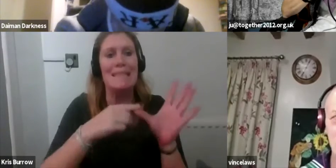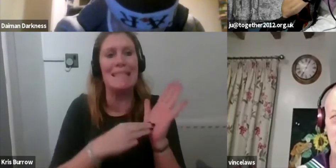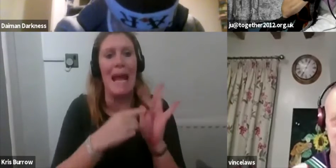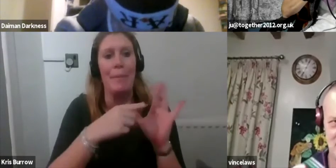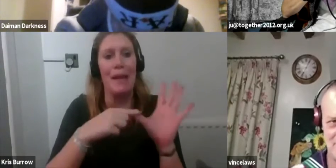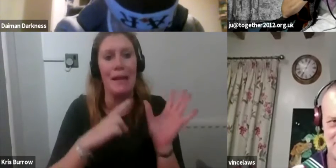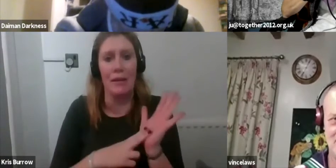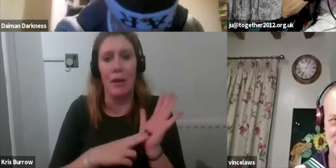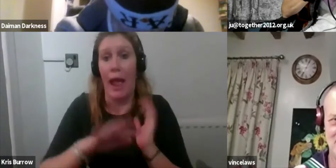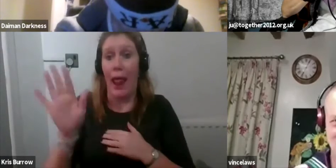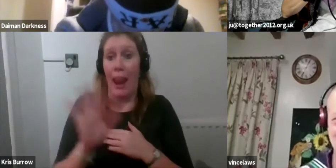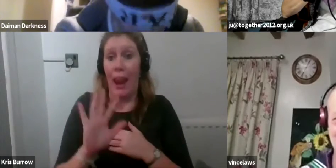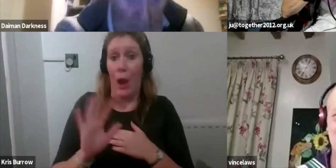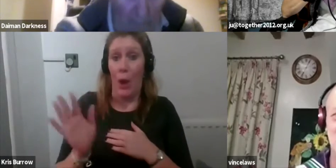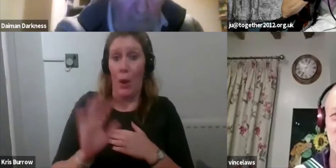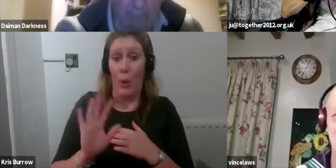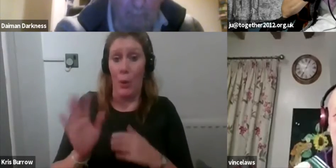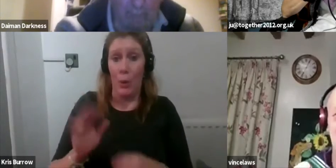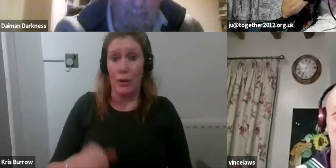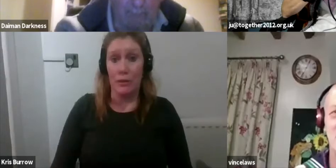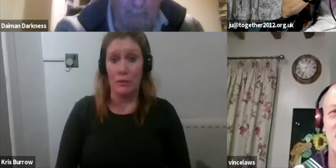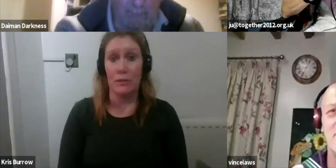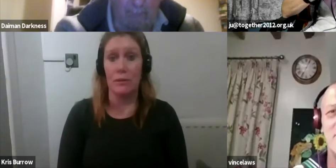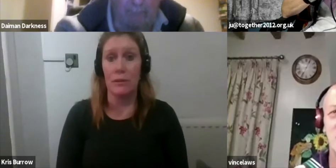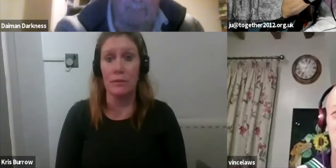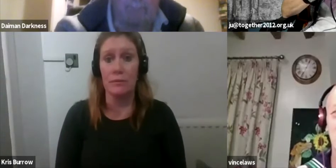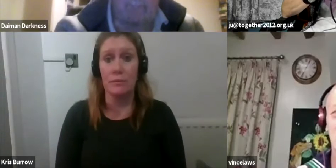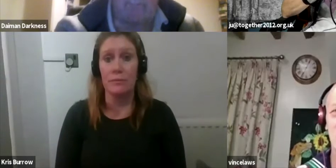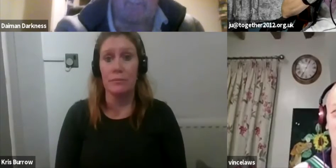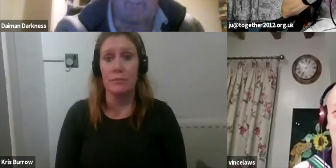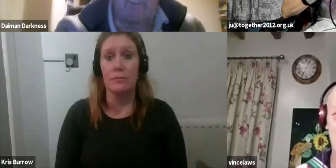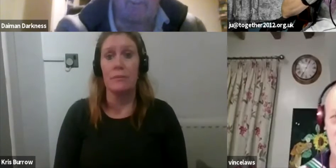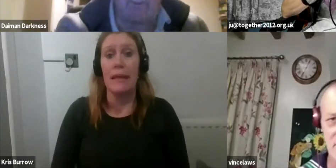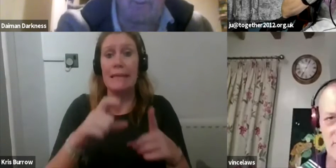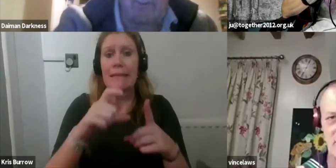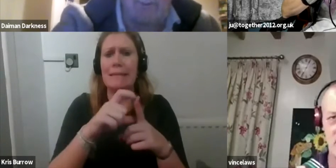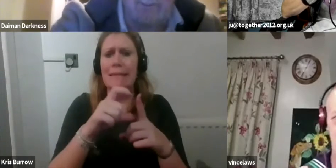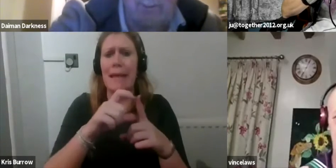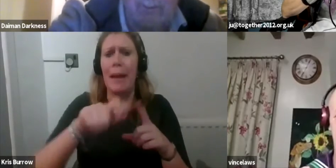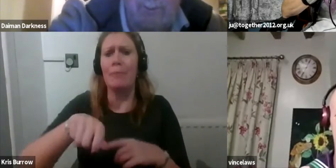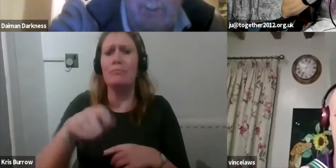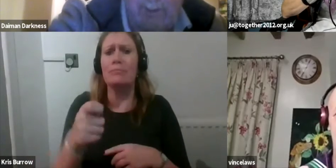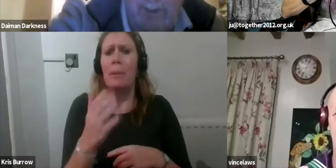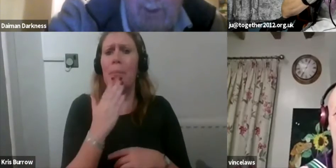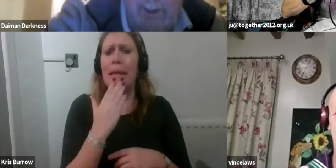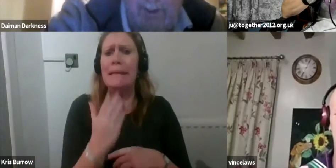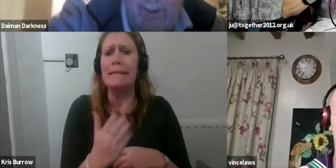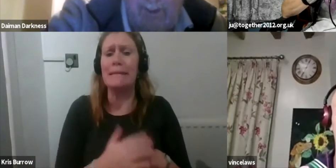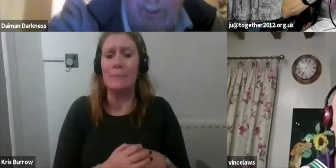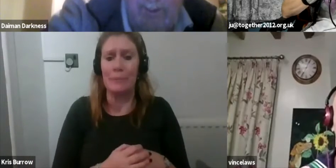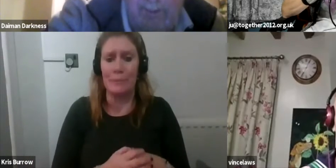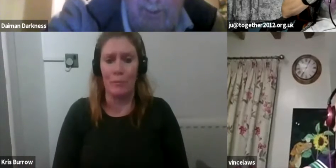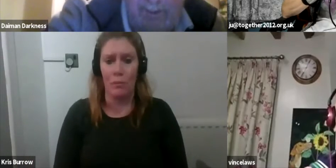Hello. Hi, Damien. I think you've still got your microphone on mute.